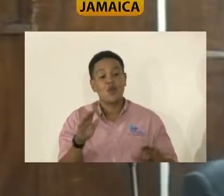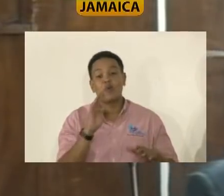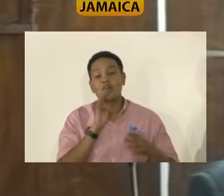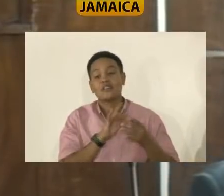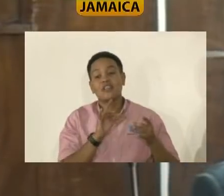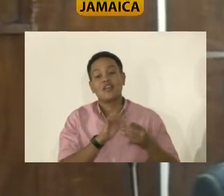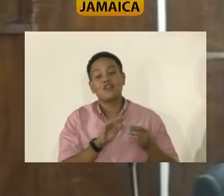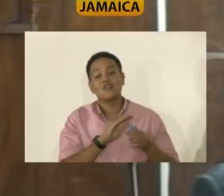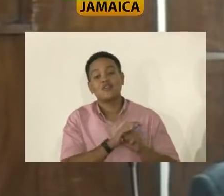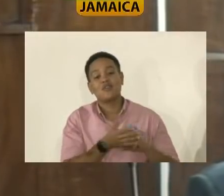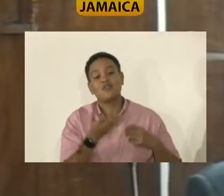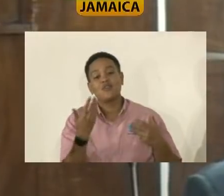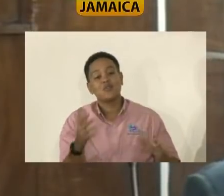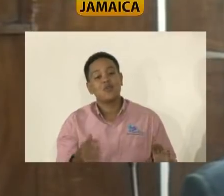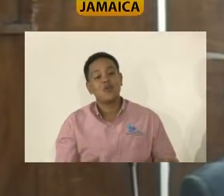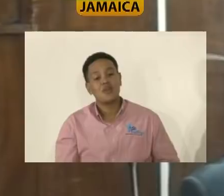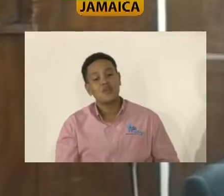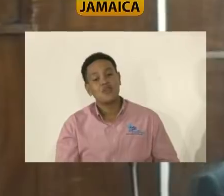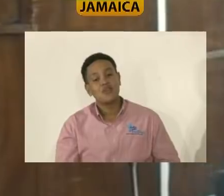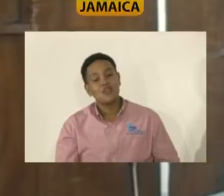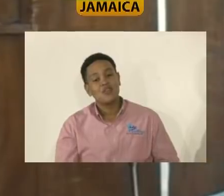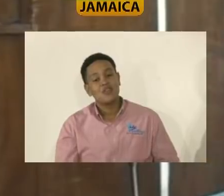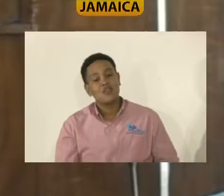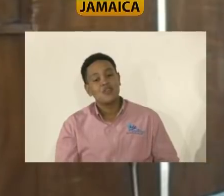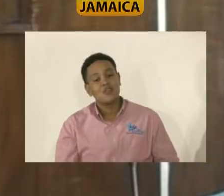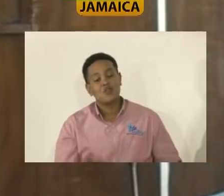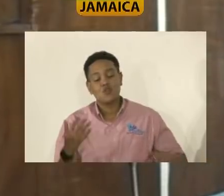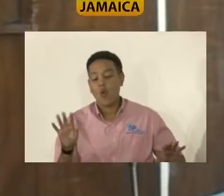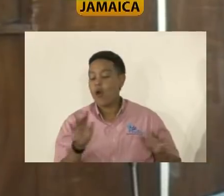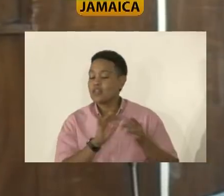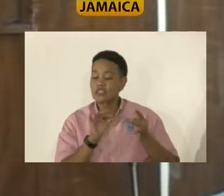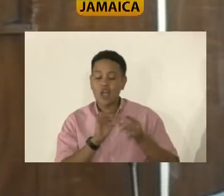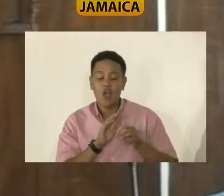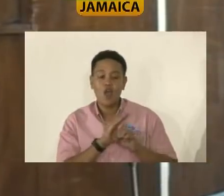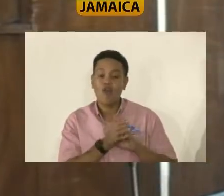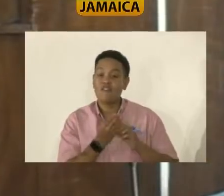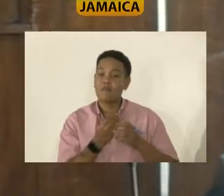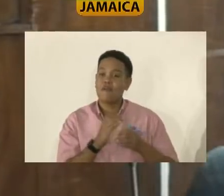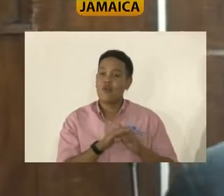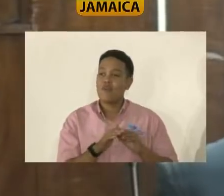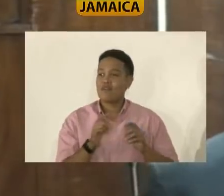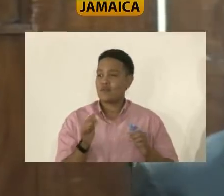all. Does not want to touch COVID at all.